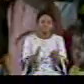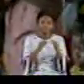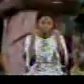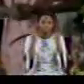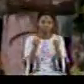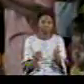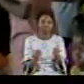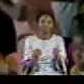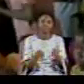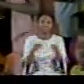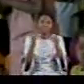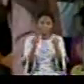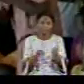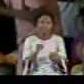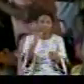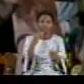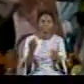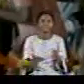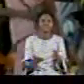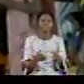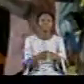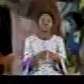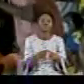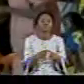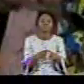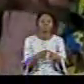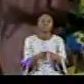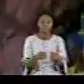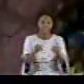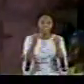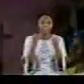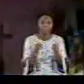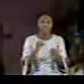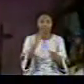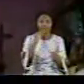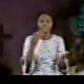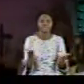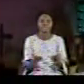Power is here. Power. Power.